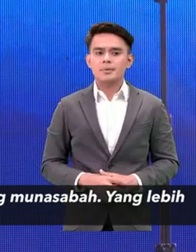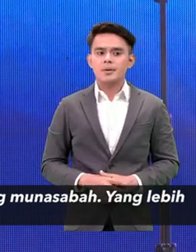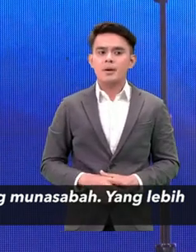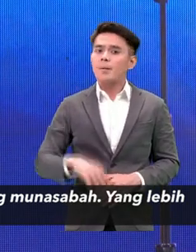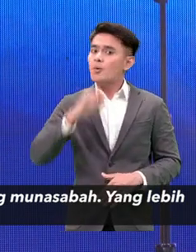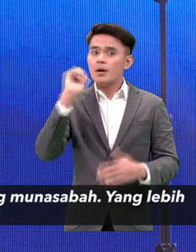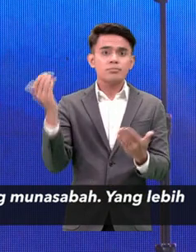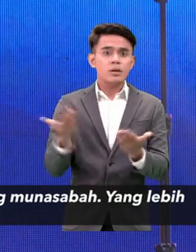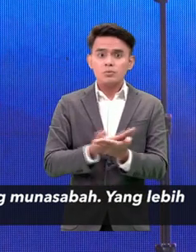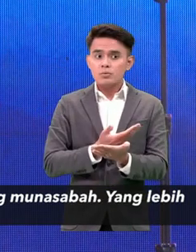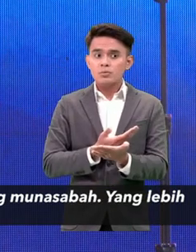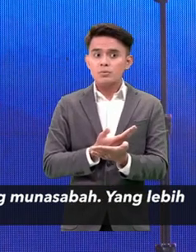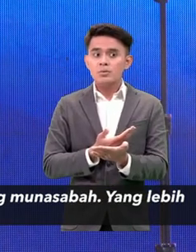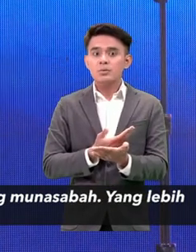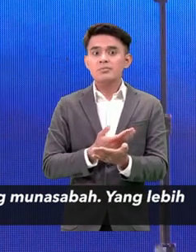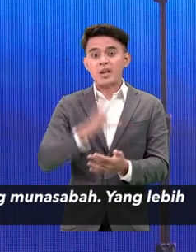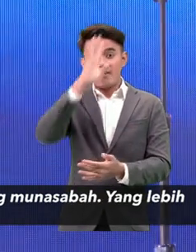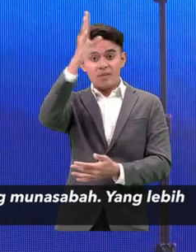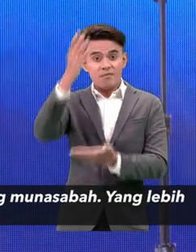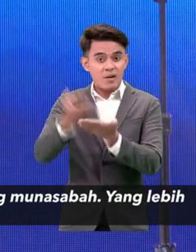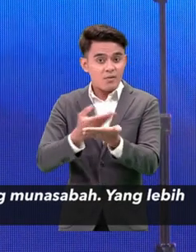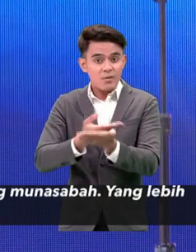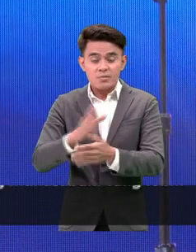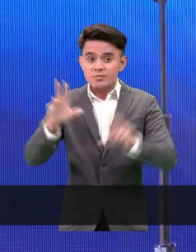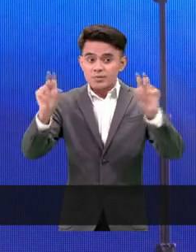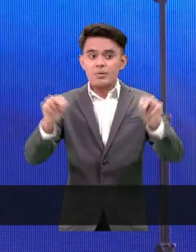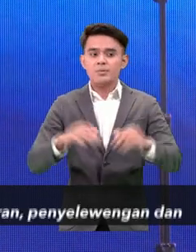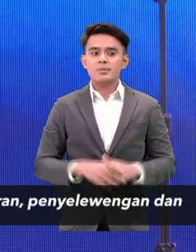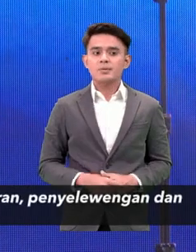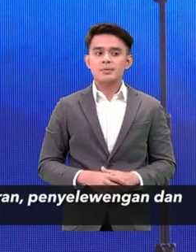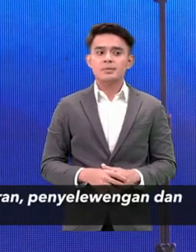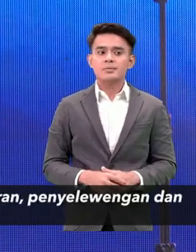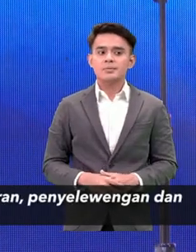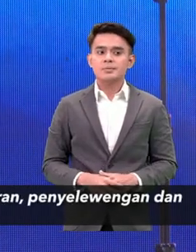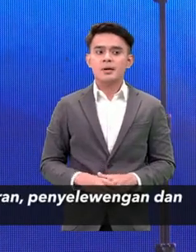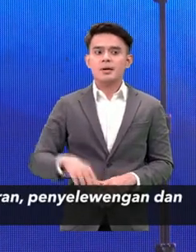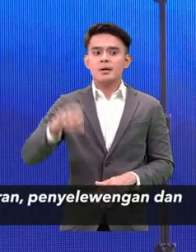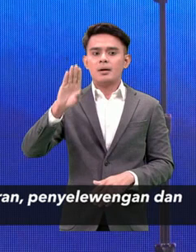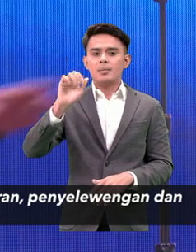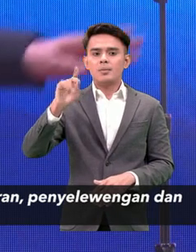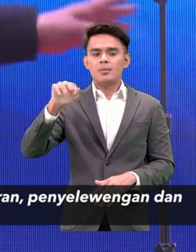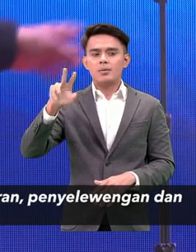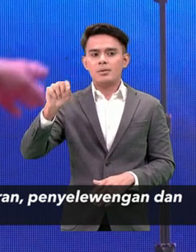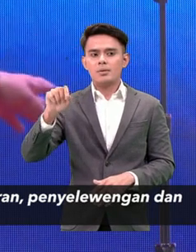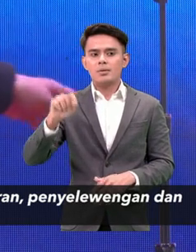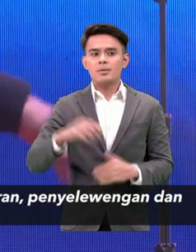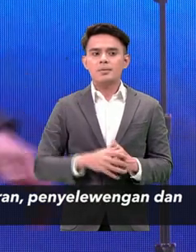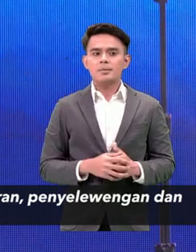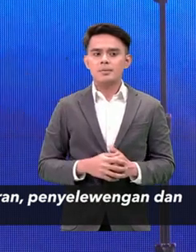new innovative idea. From the days of Abdurrahman ibn Khaldun to Wang